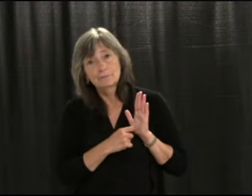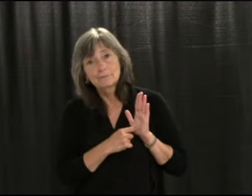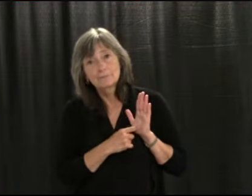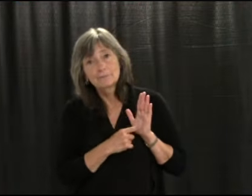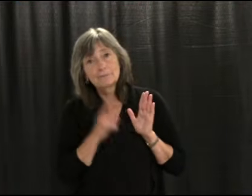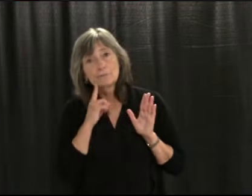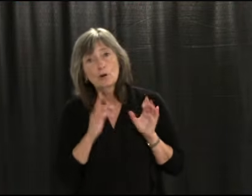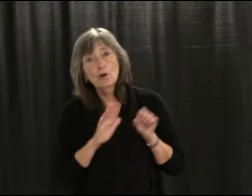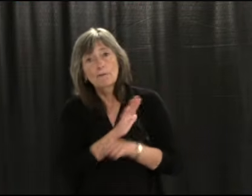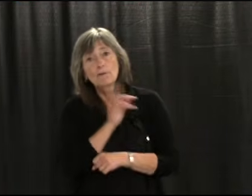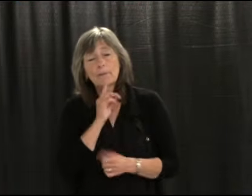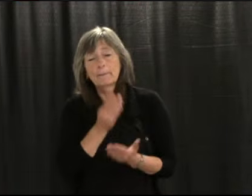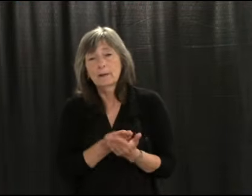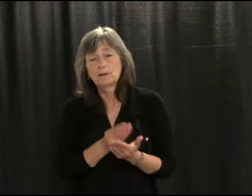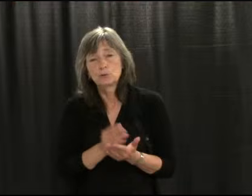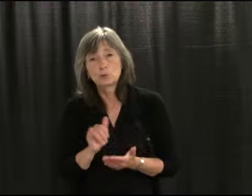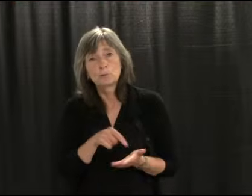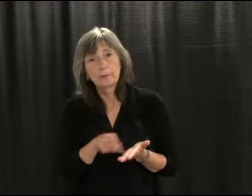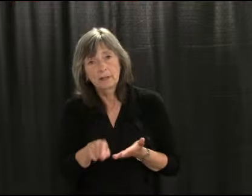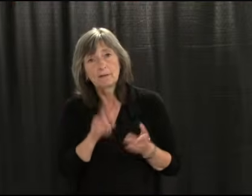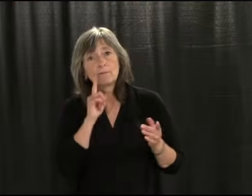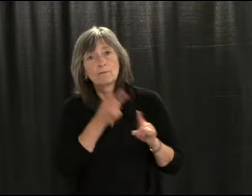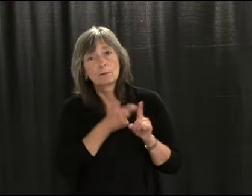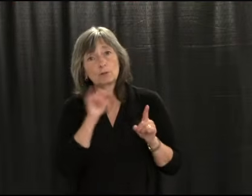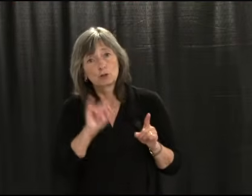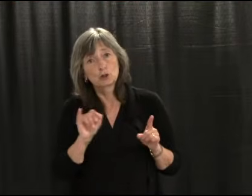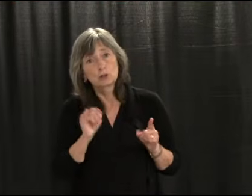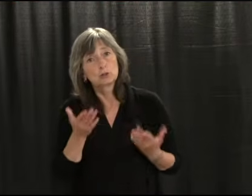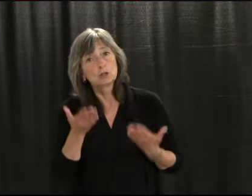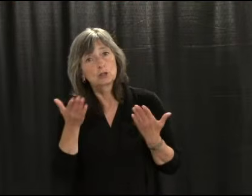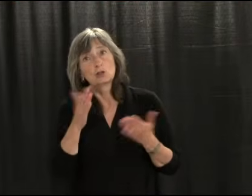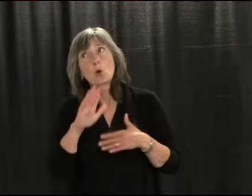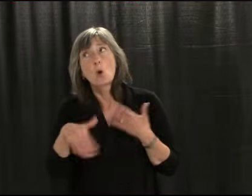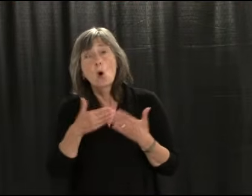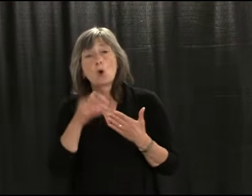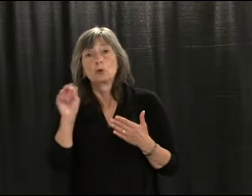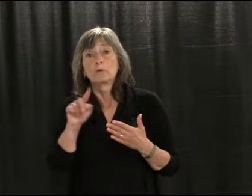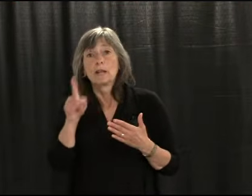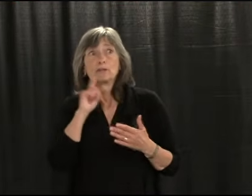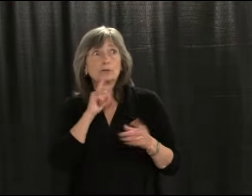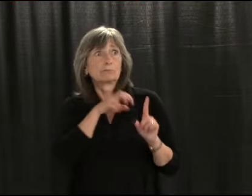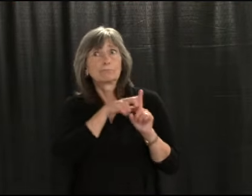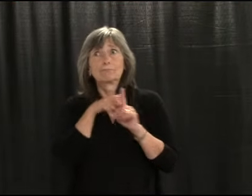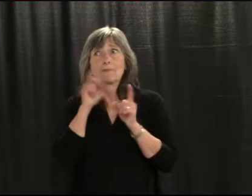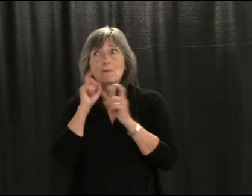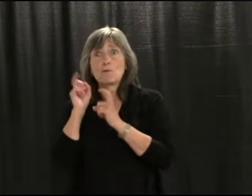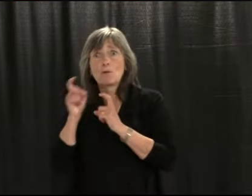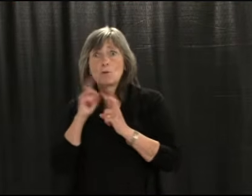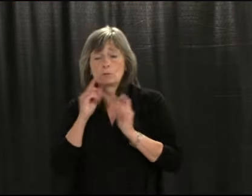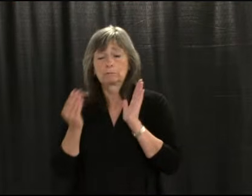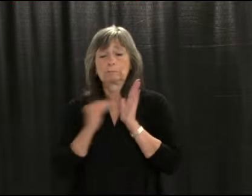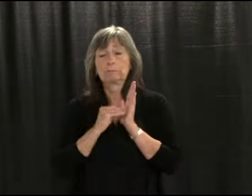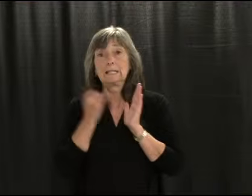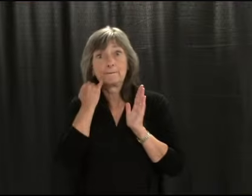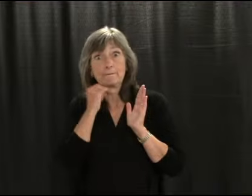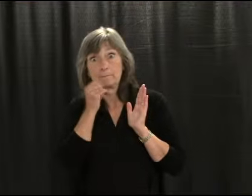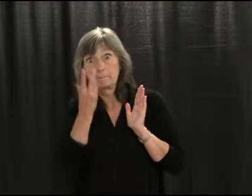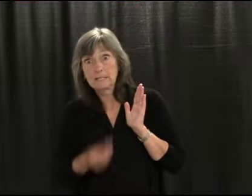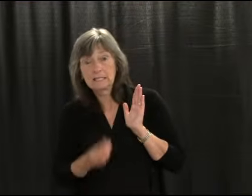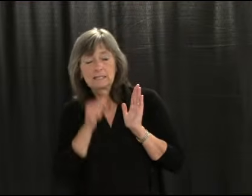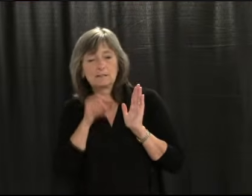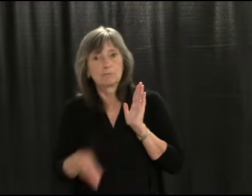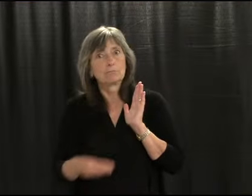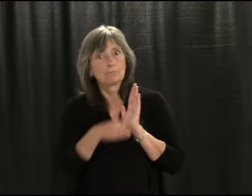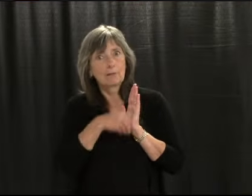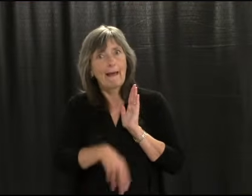for evacuation funds if and when they have to leave. And I would suggest all Newfoundlanders and Labradorians call and maybe add it to their policy in the event that they don't already have it,